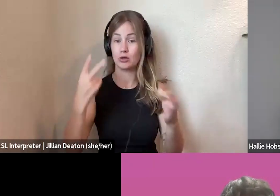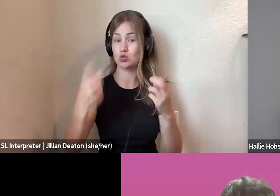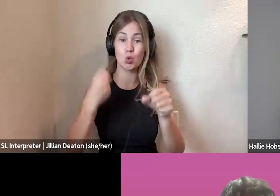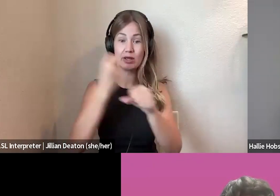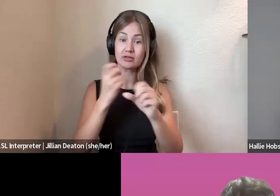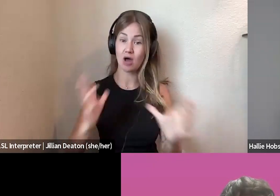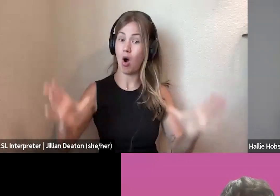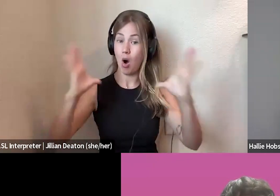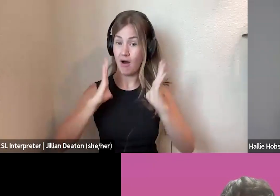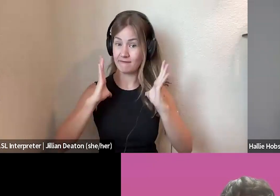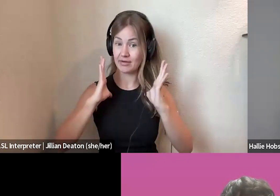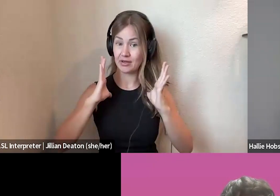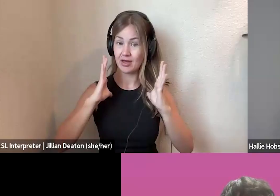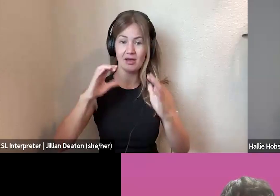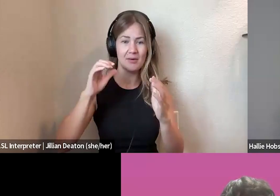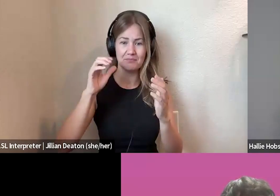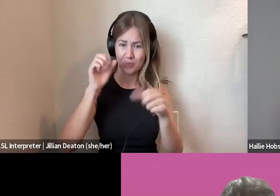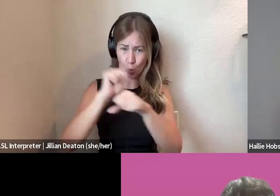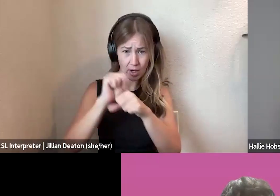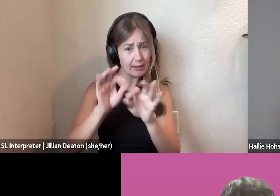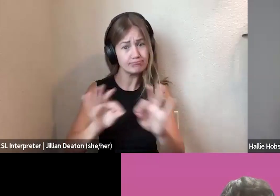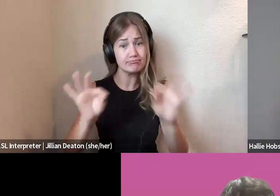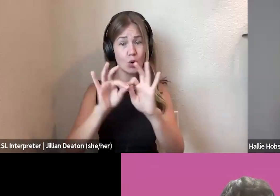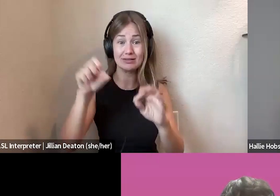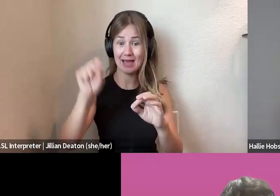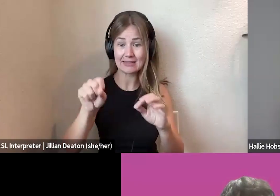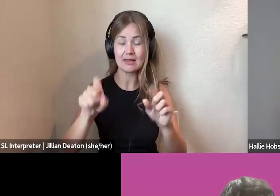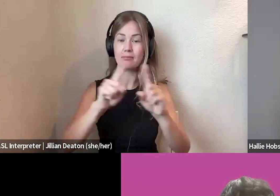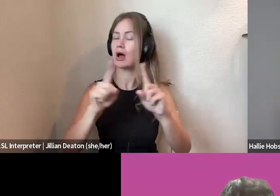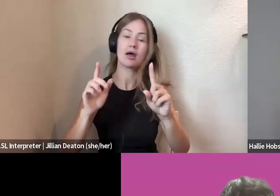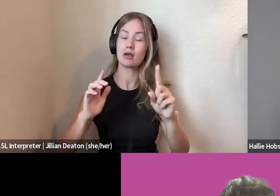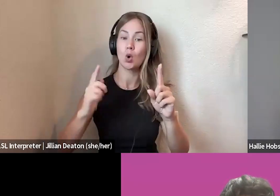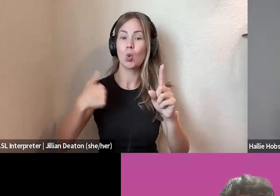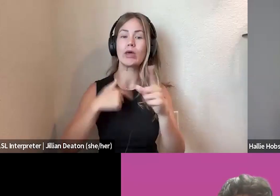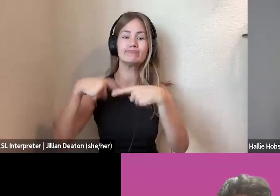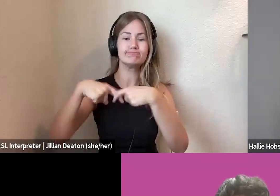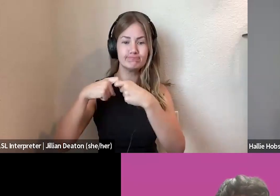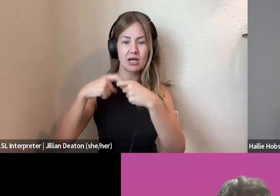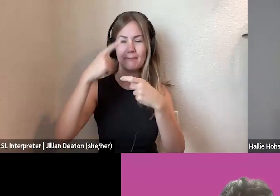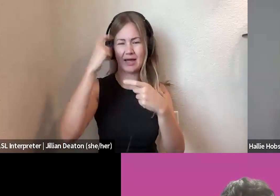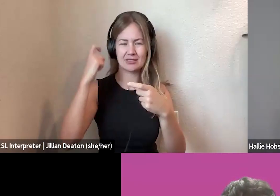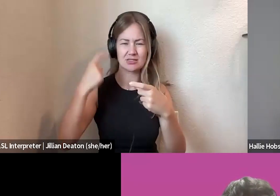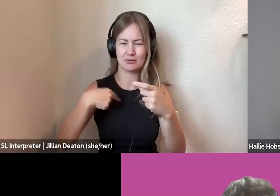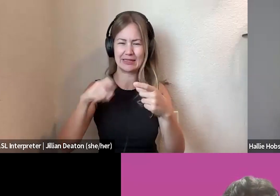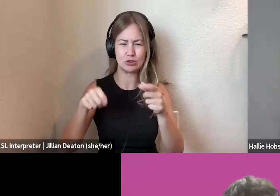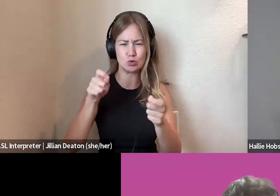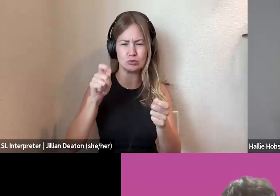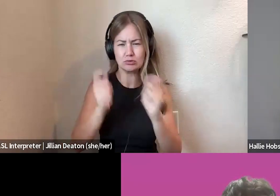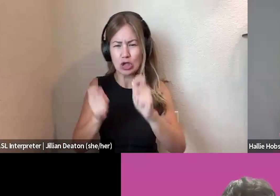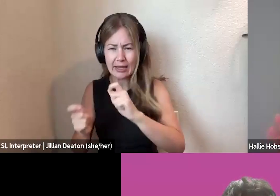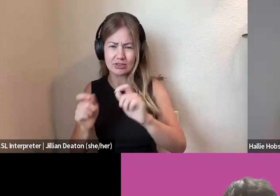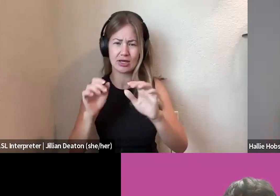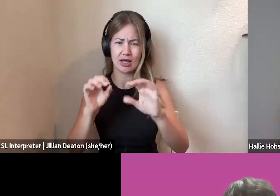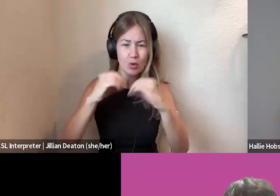moment for us the work was so important, but the organizational structure really needed some revisioning. And we took the time, we sat down,